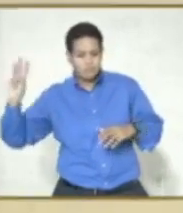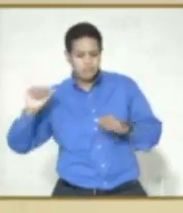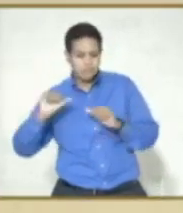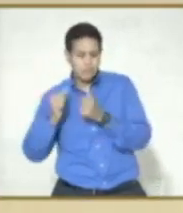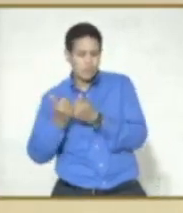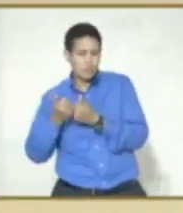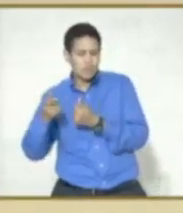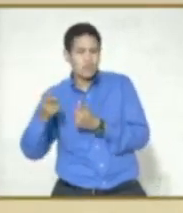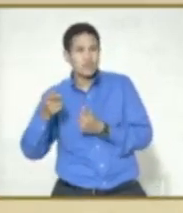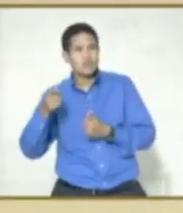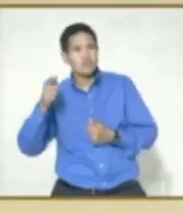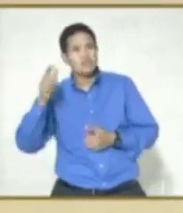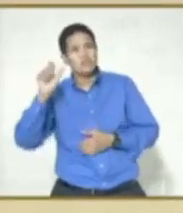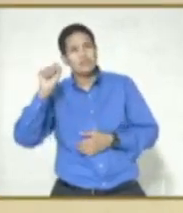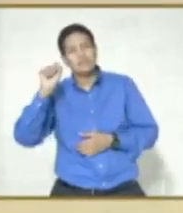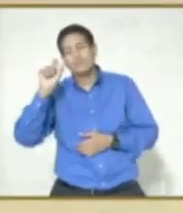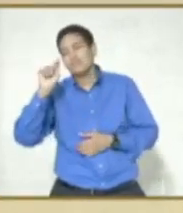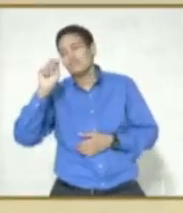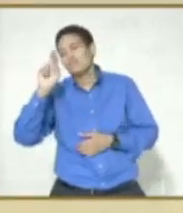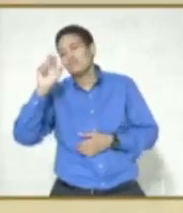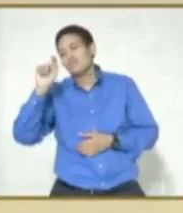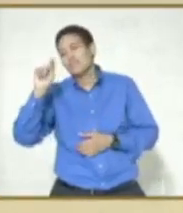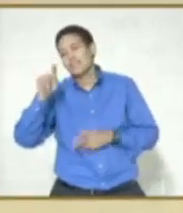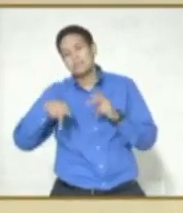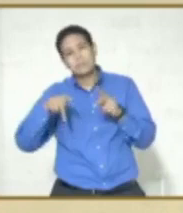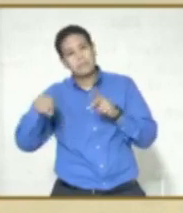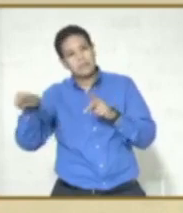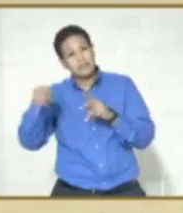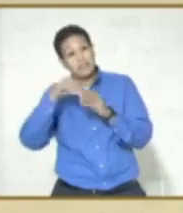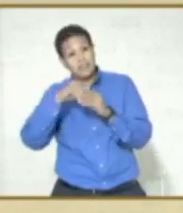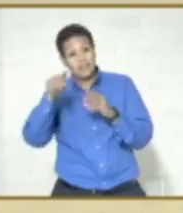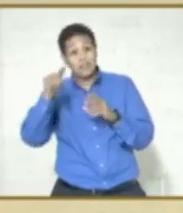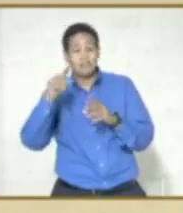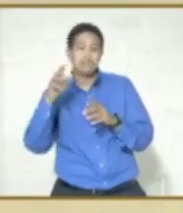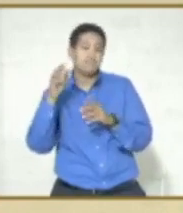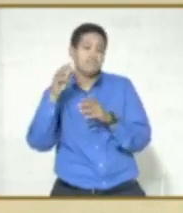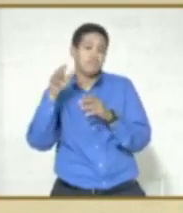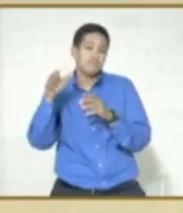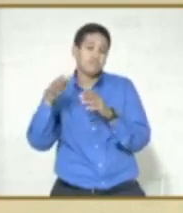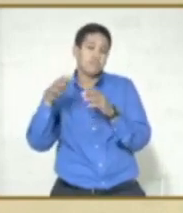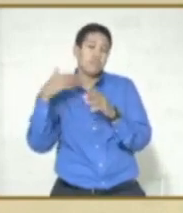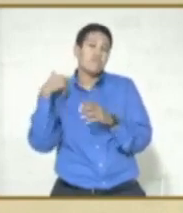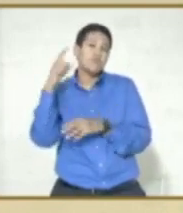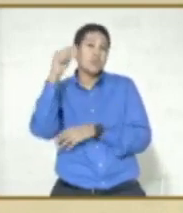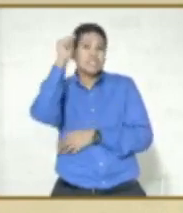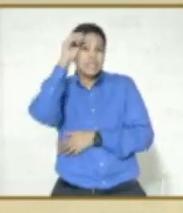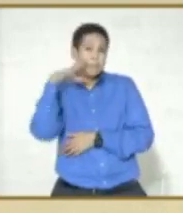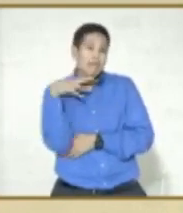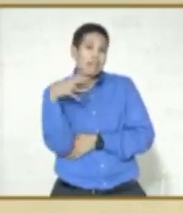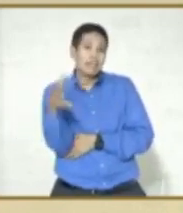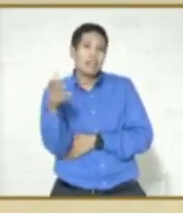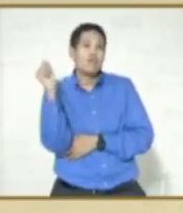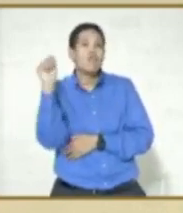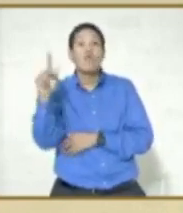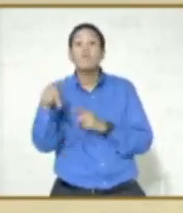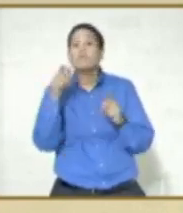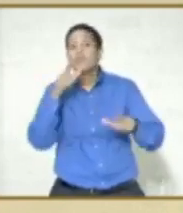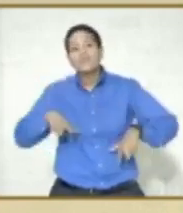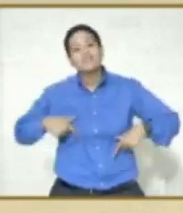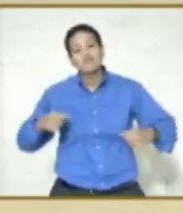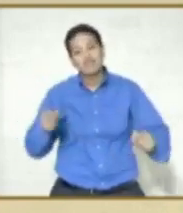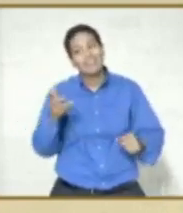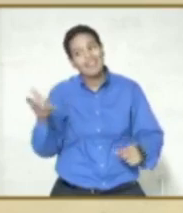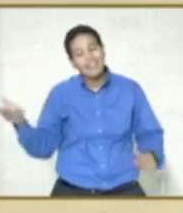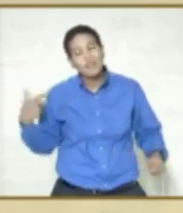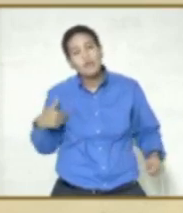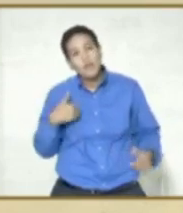the infirmary compound, and that shelter houses approximately 20 males. Those are all homeless persons. So we do